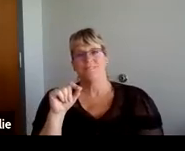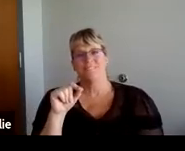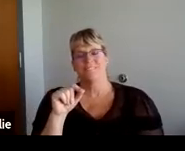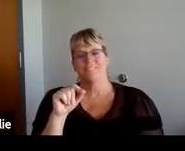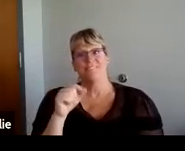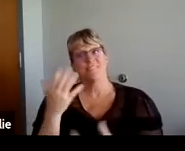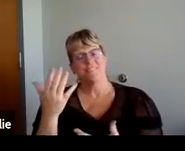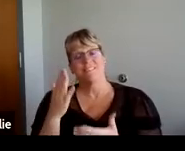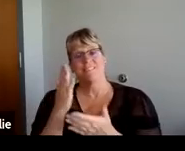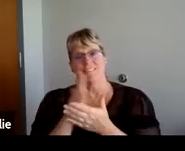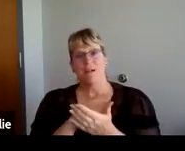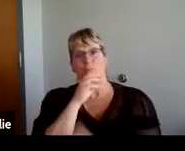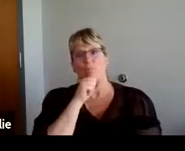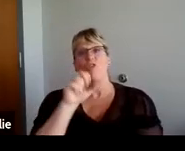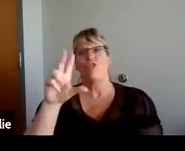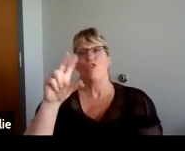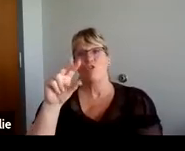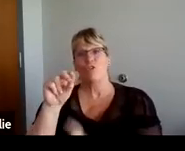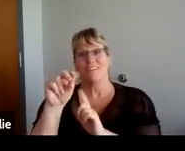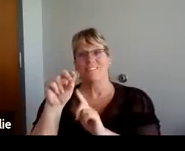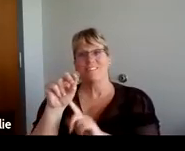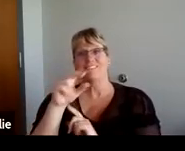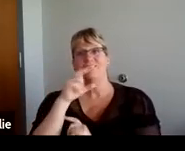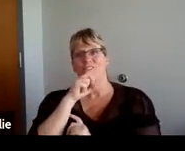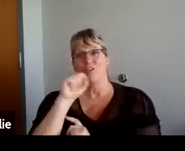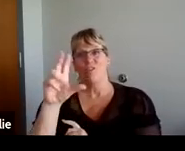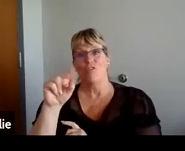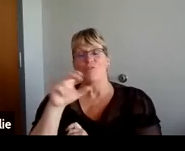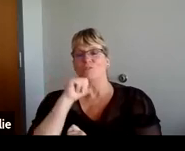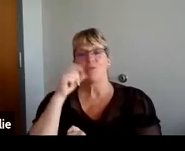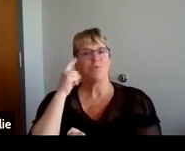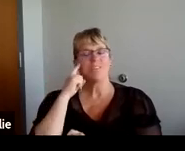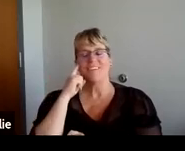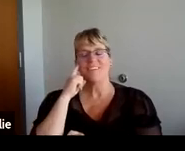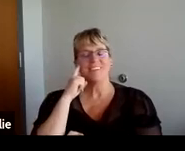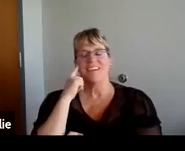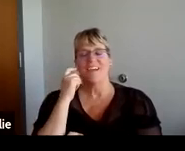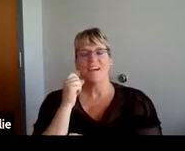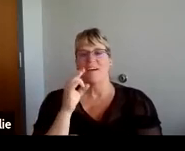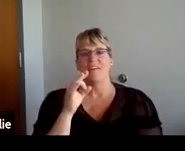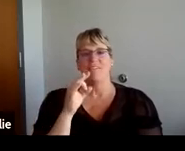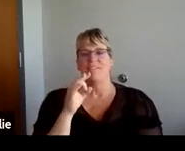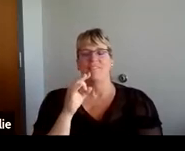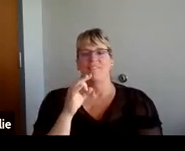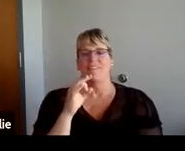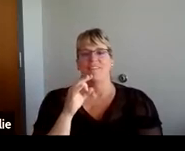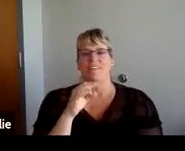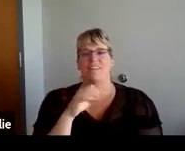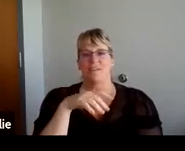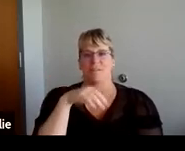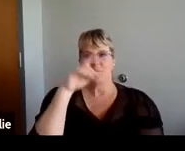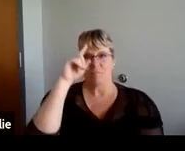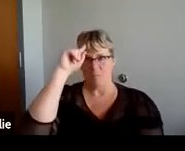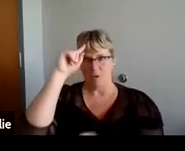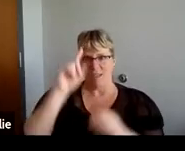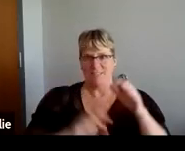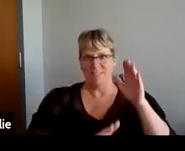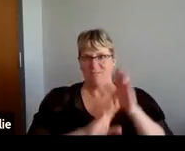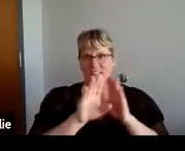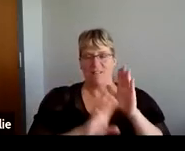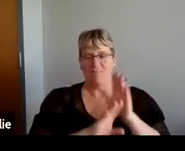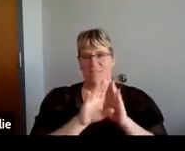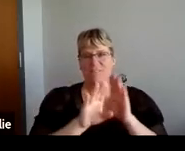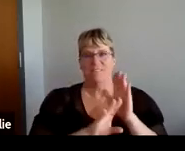the 30s, actually. And really, we don't even think of the brain development as